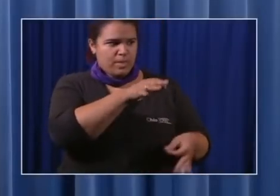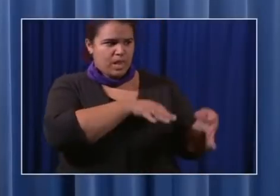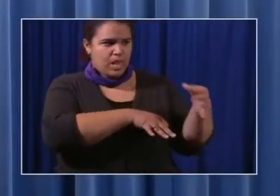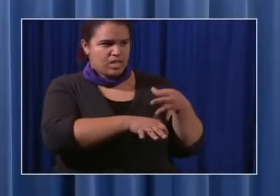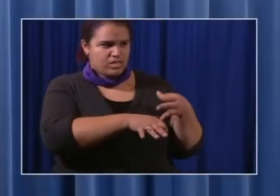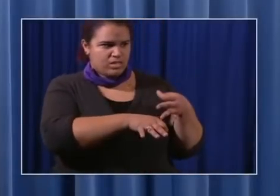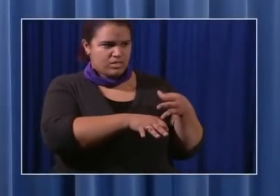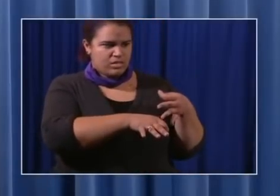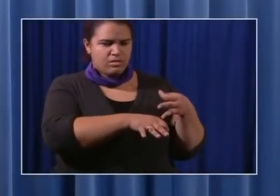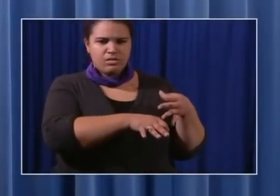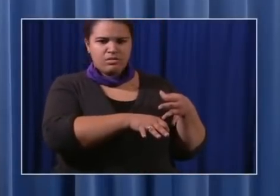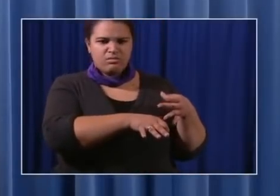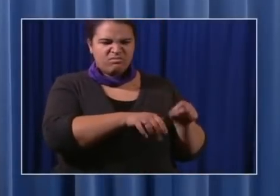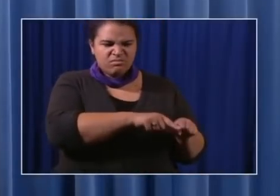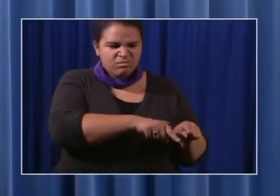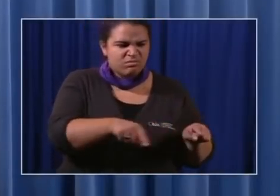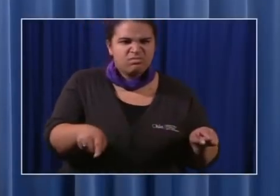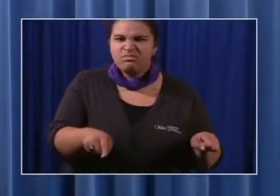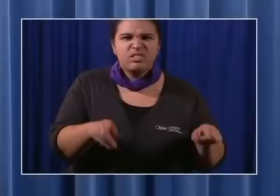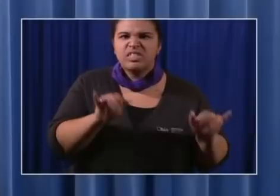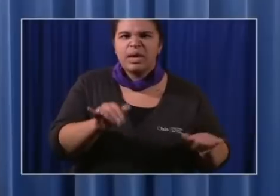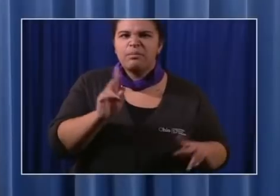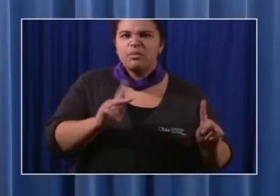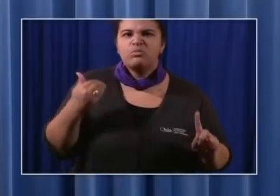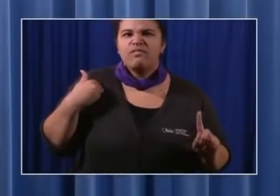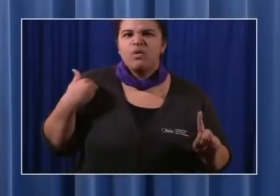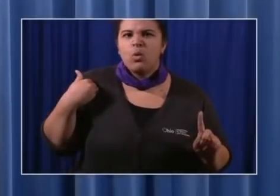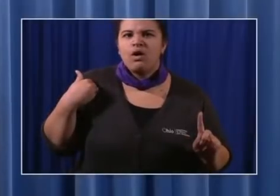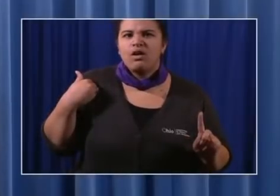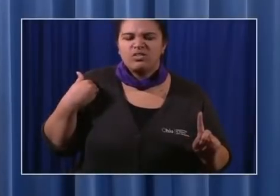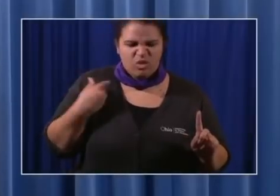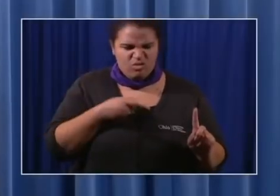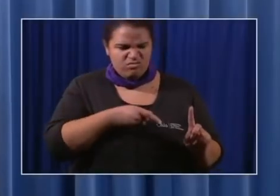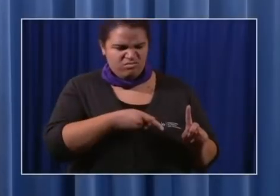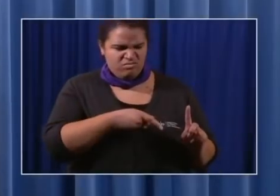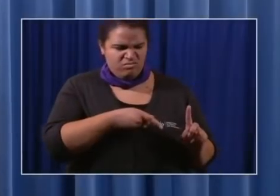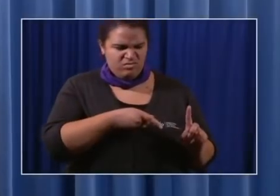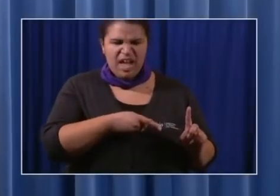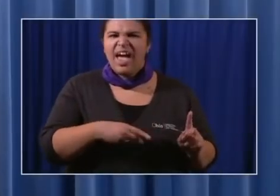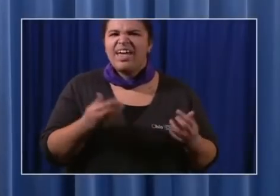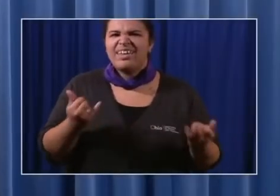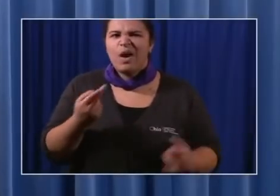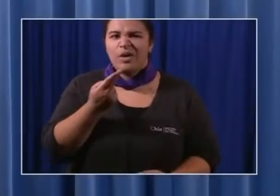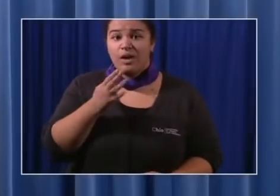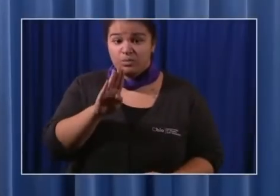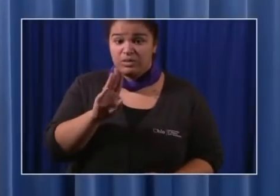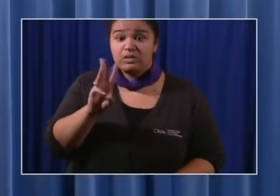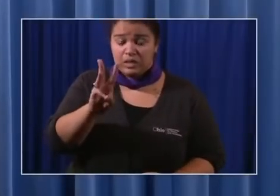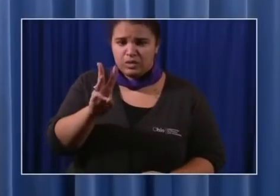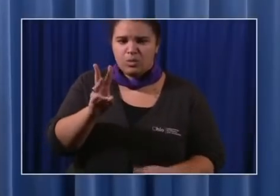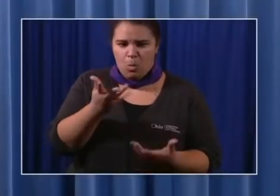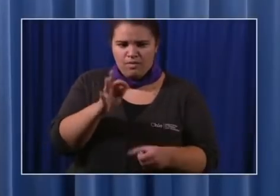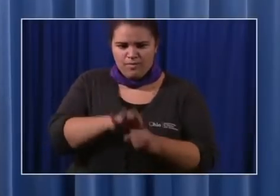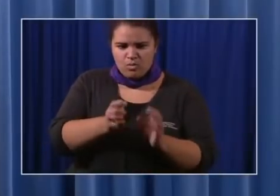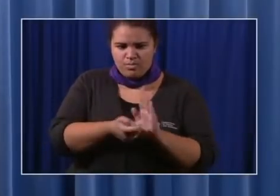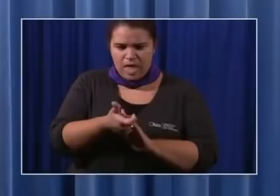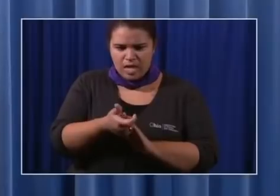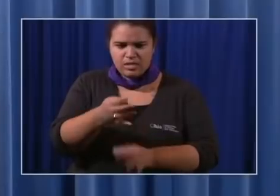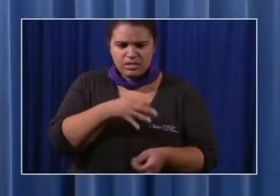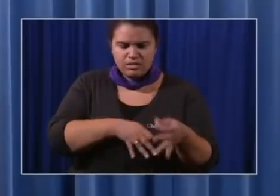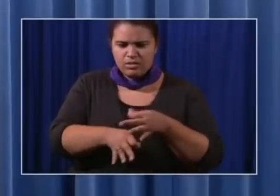How can you build that public trust? Well, look, there's a huge difference.